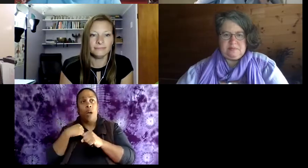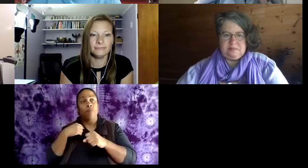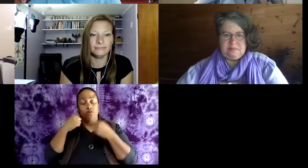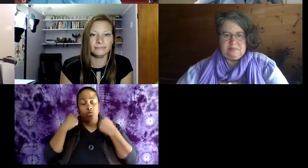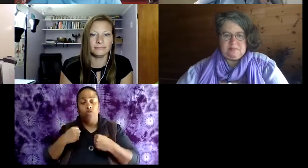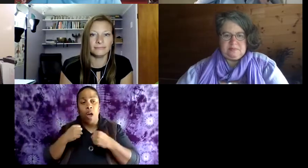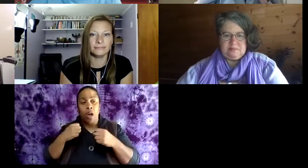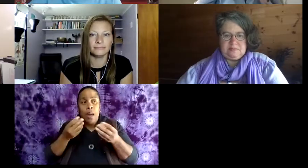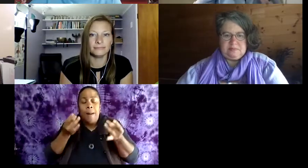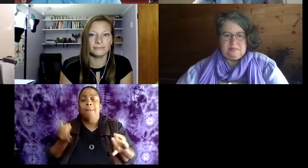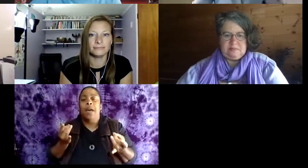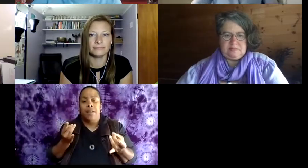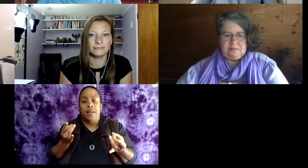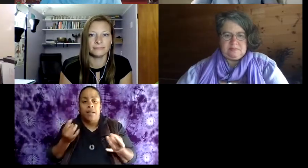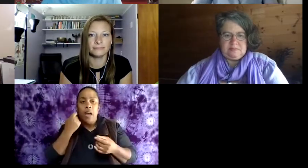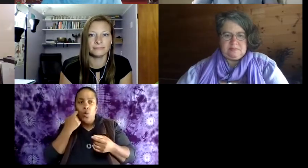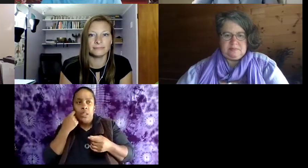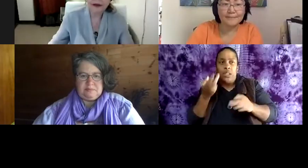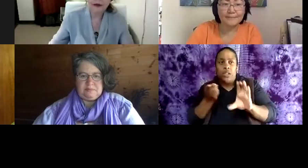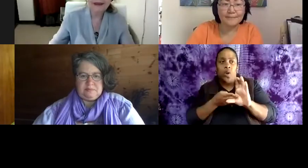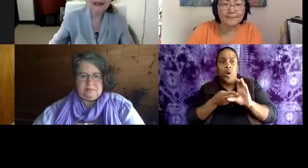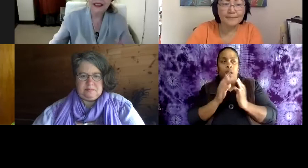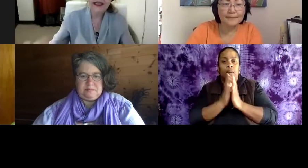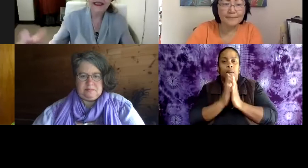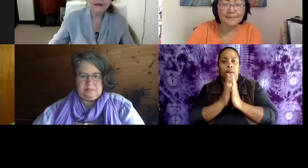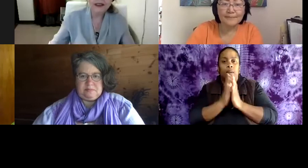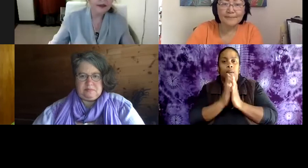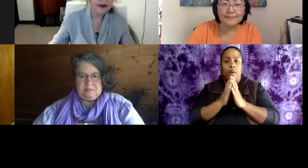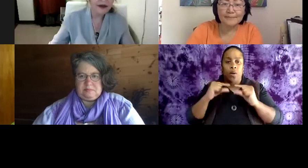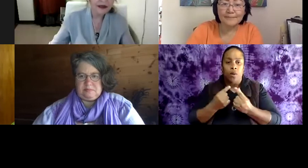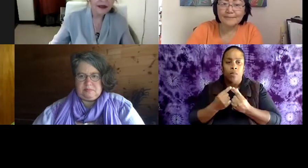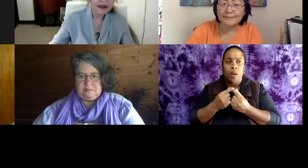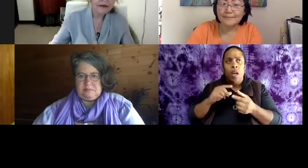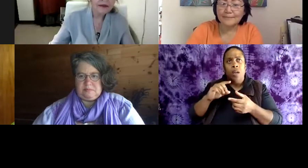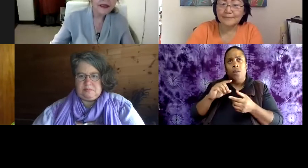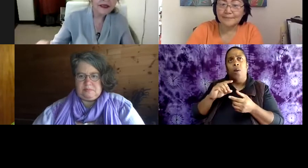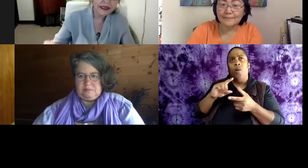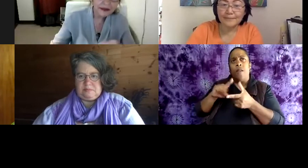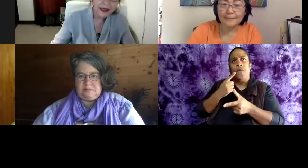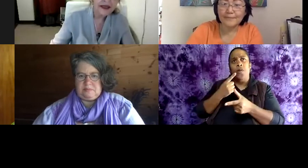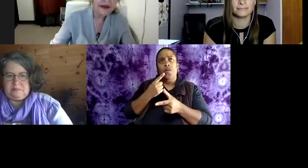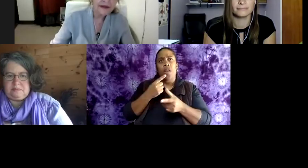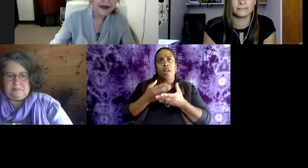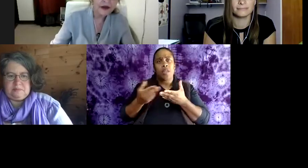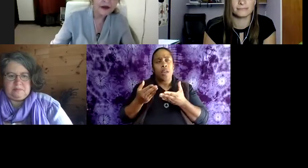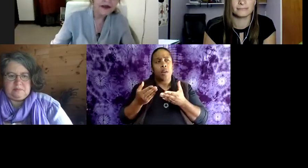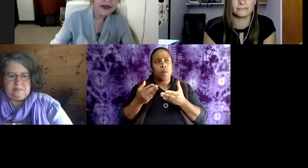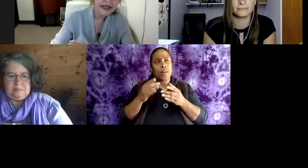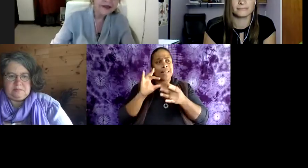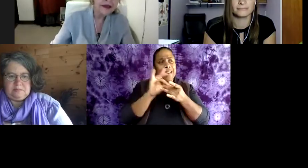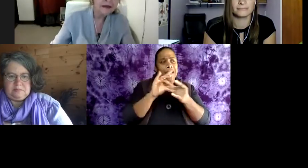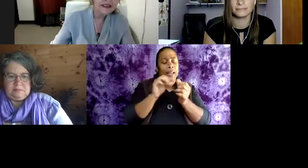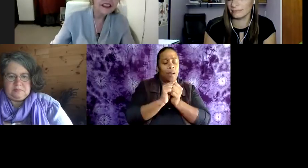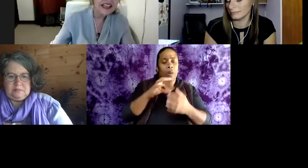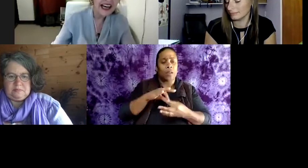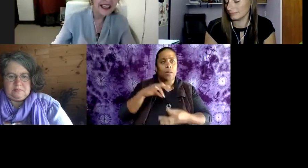And we got into different steps of prayer. And the first one was connecting with spirit. But the next, and giving gratitude, the next